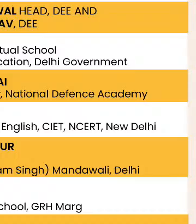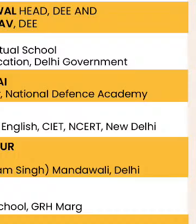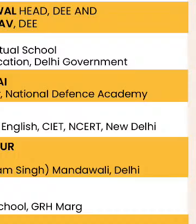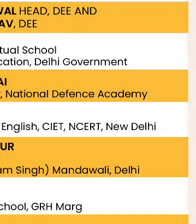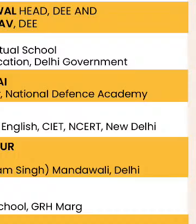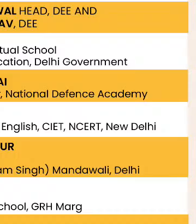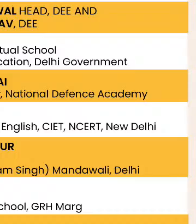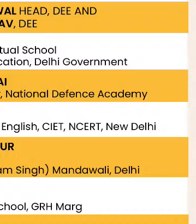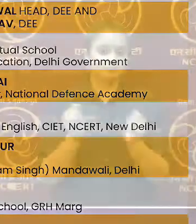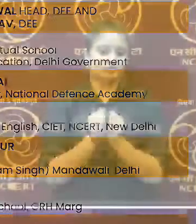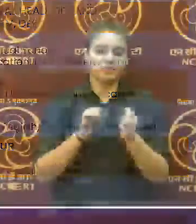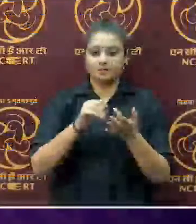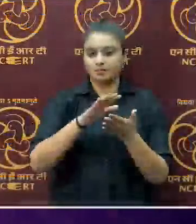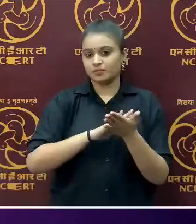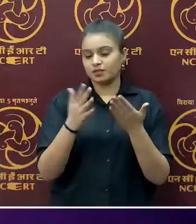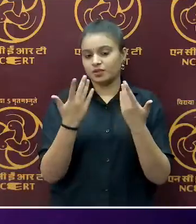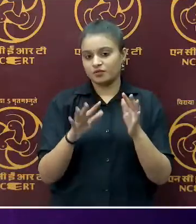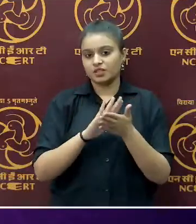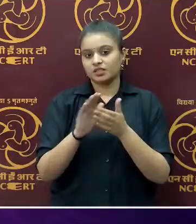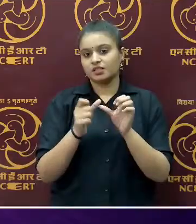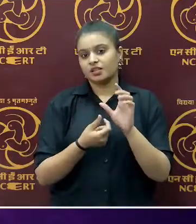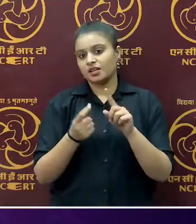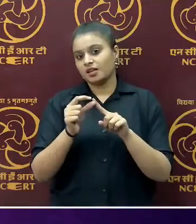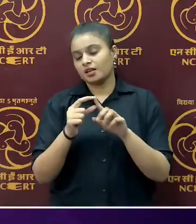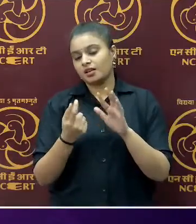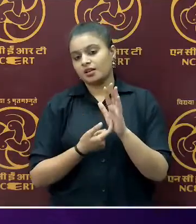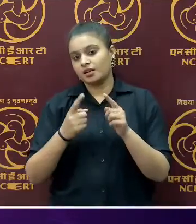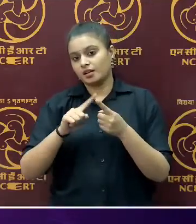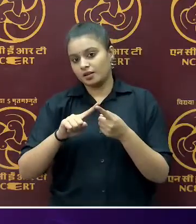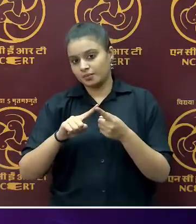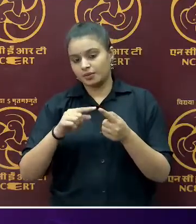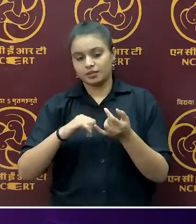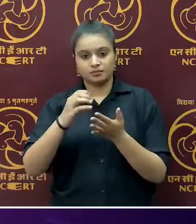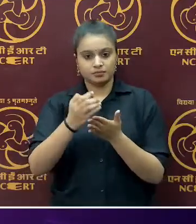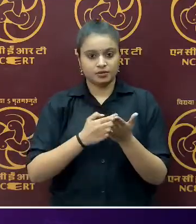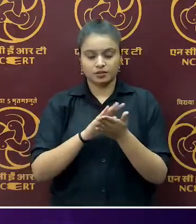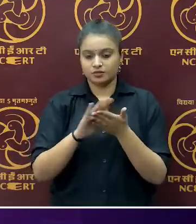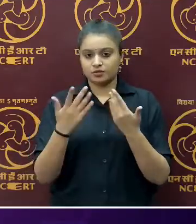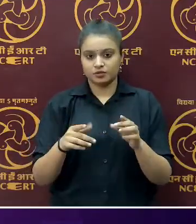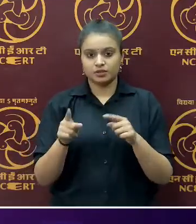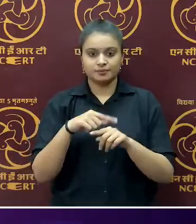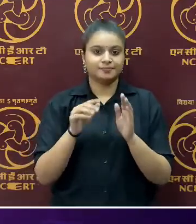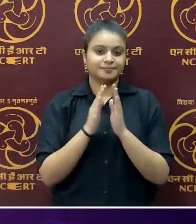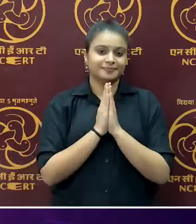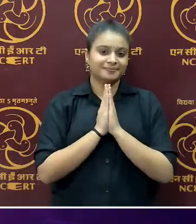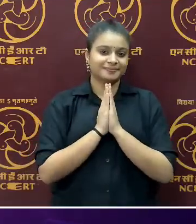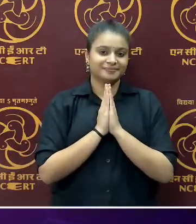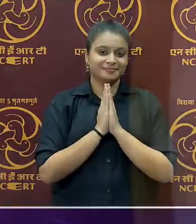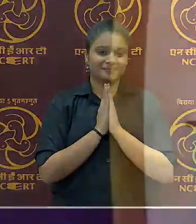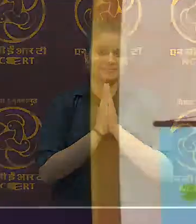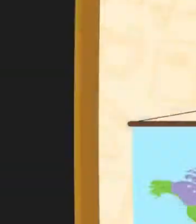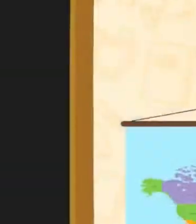Sahyog. With this, it's a wrap. This is me, Priti, taking leave of you. Namaskar.